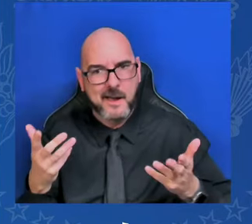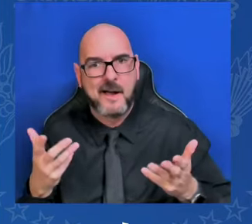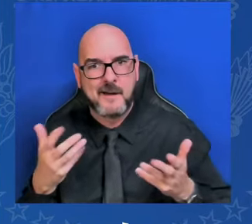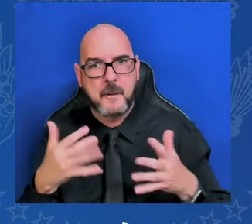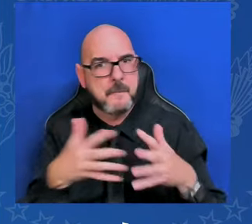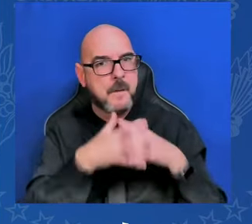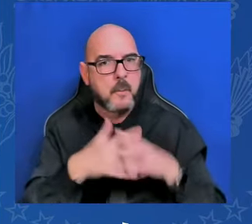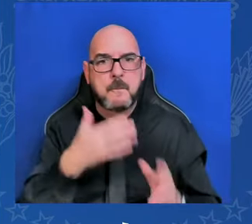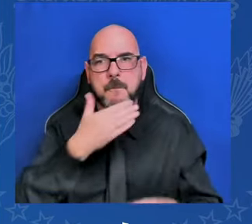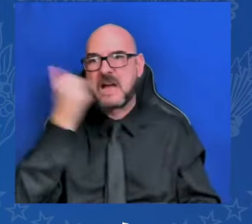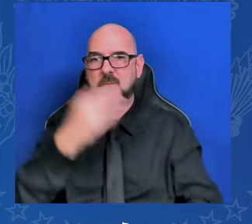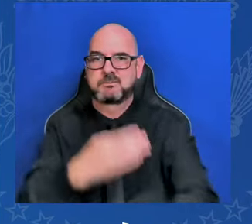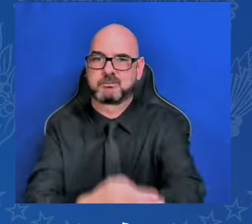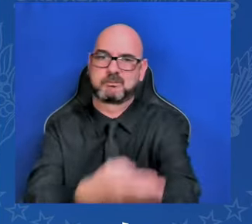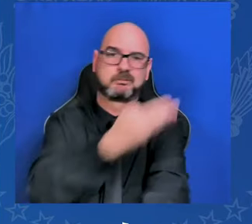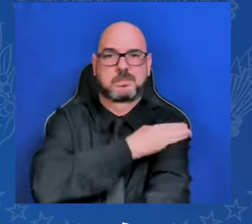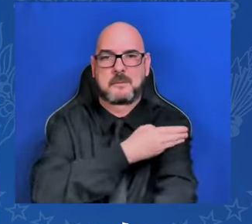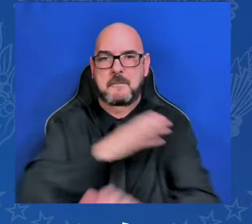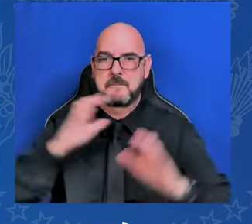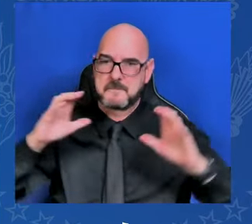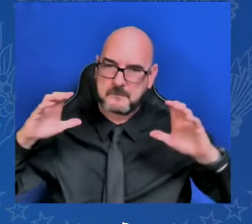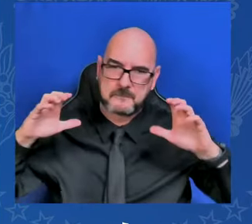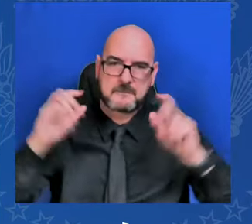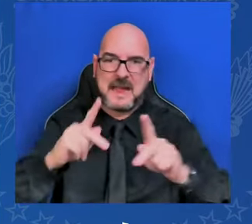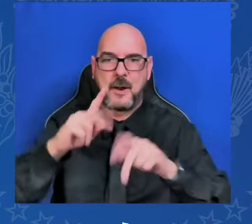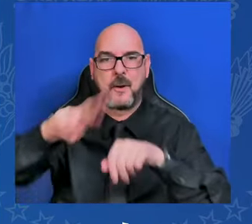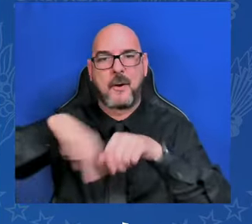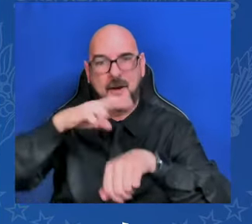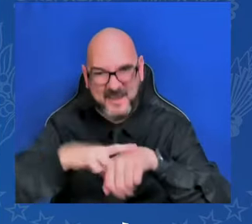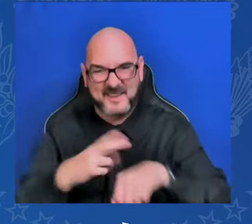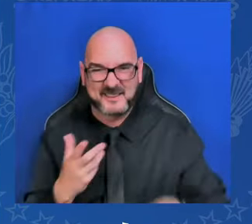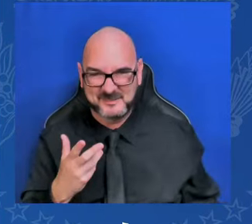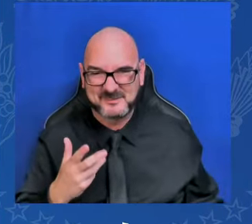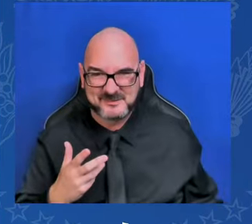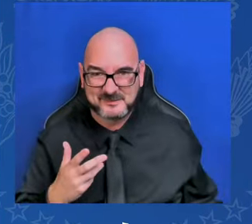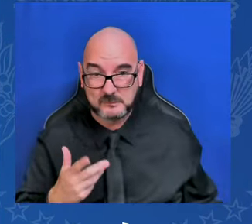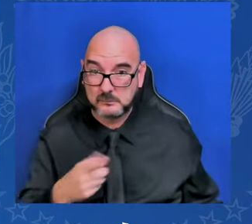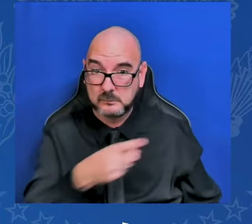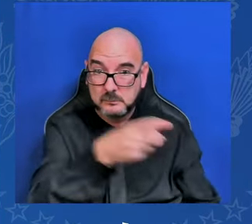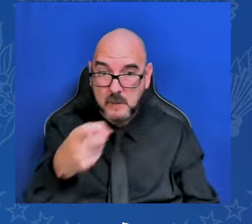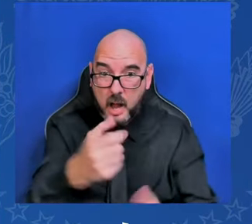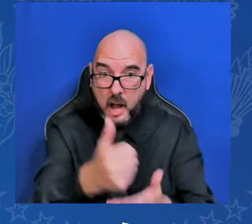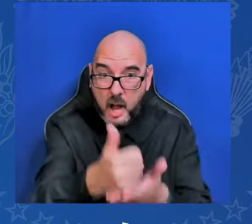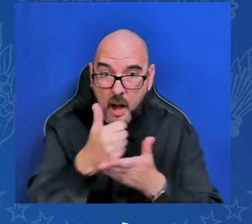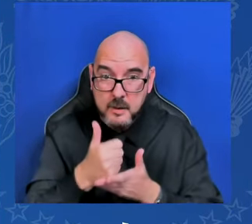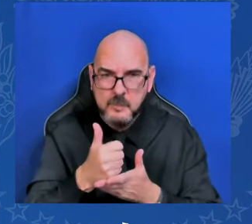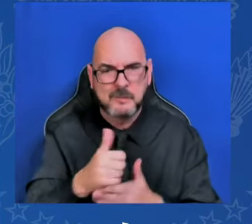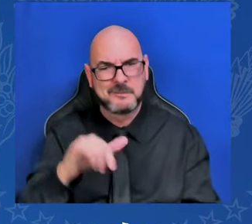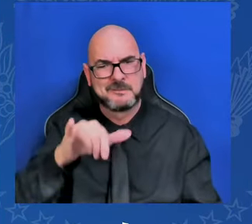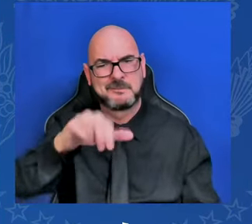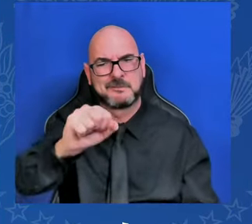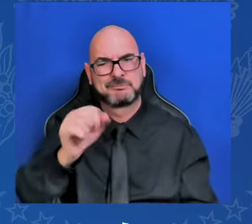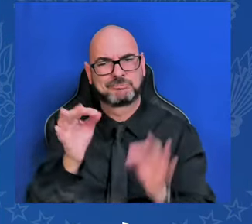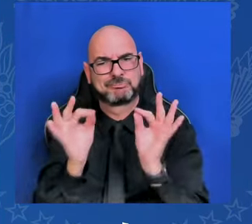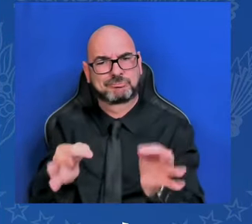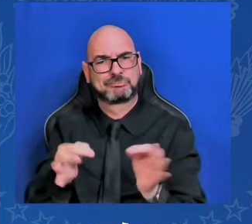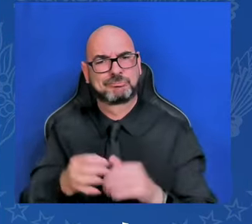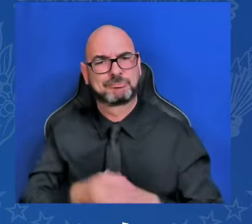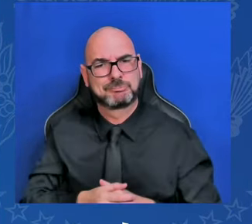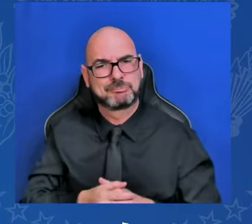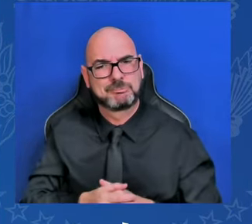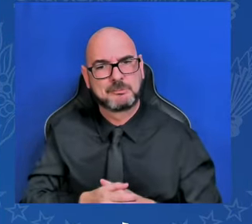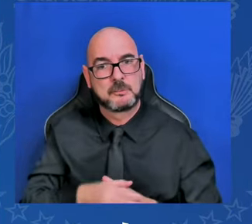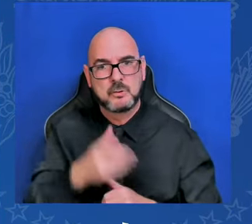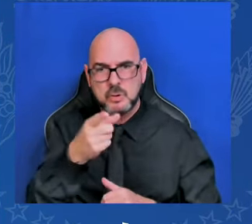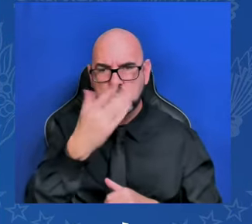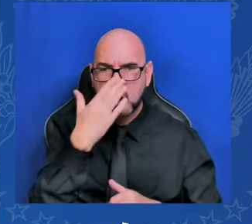you. No, I mean it. I may have some good idea, but you got it done. But I'd like to use my time to talk